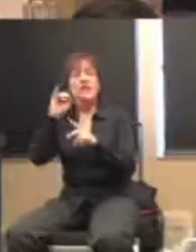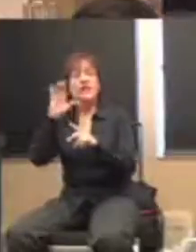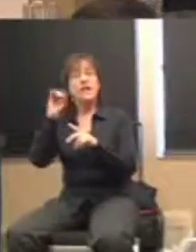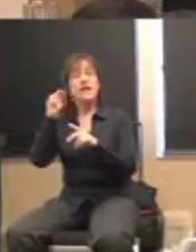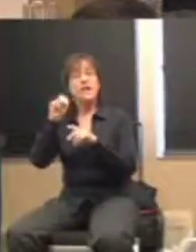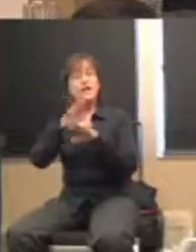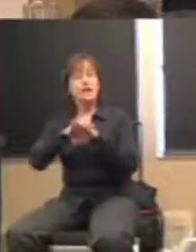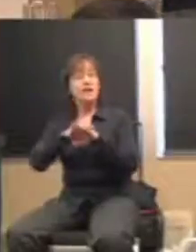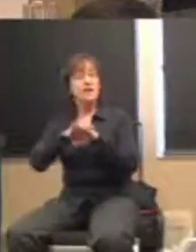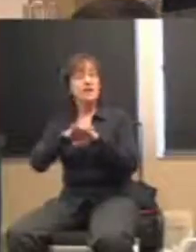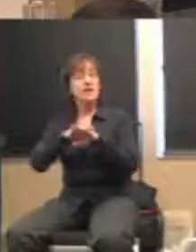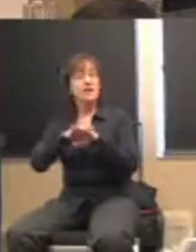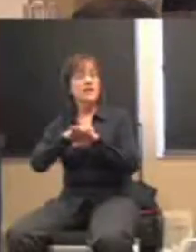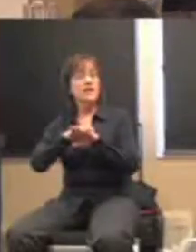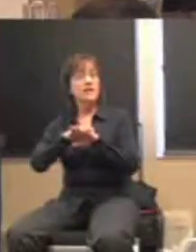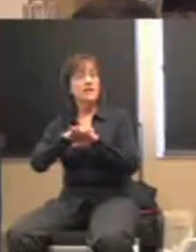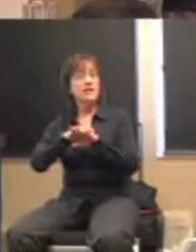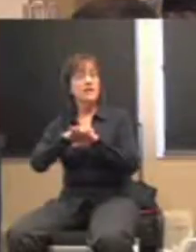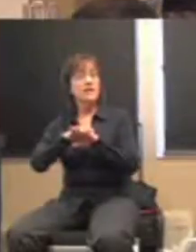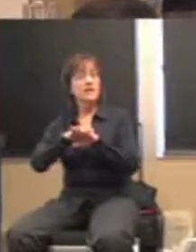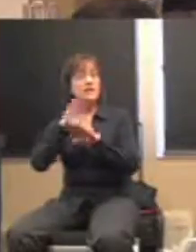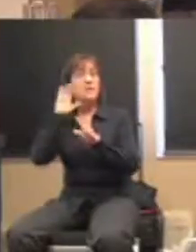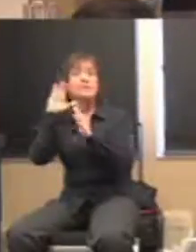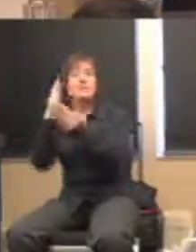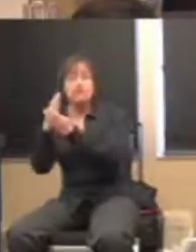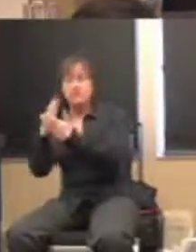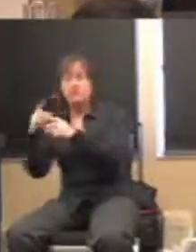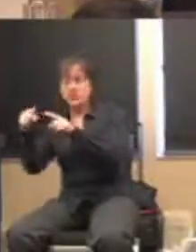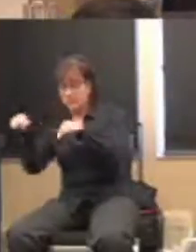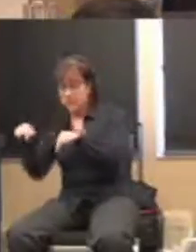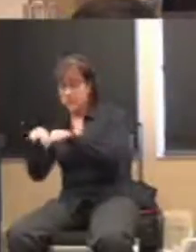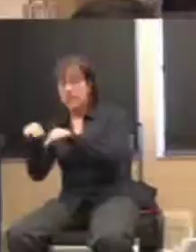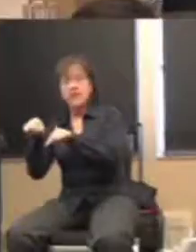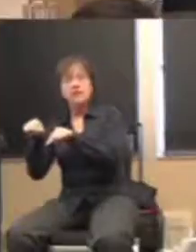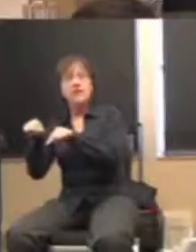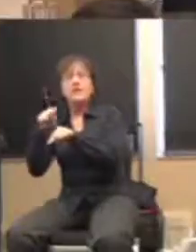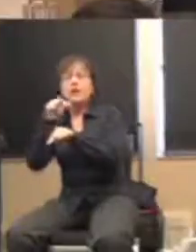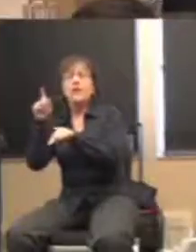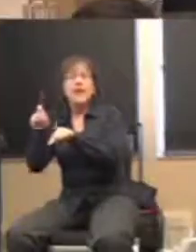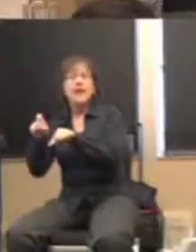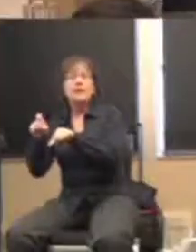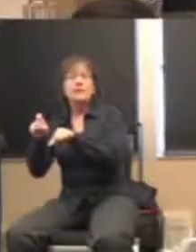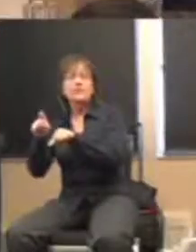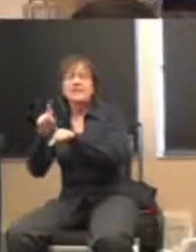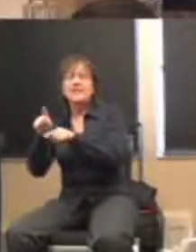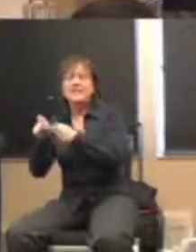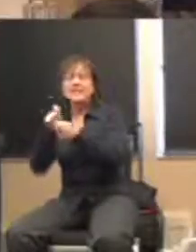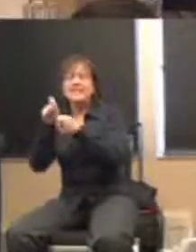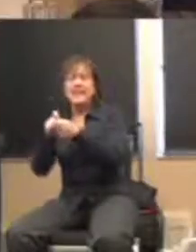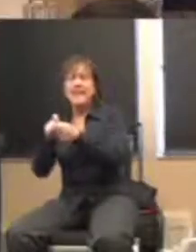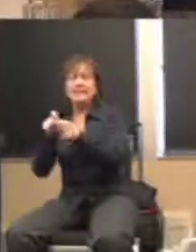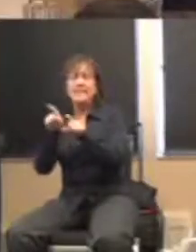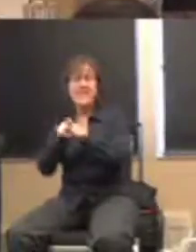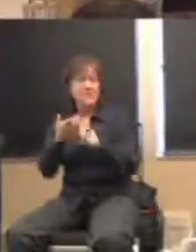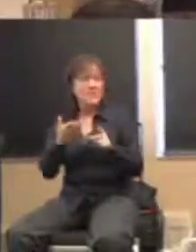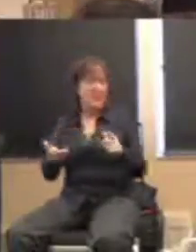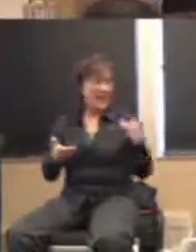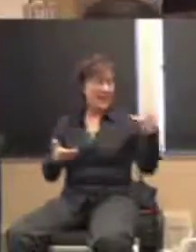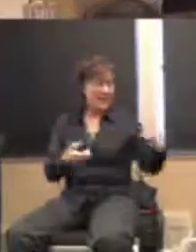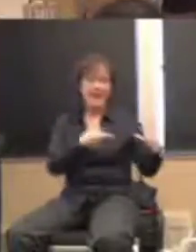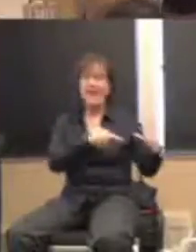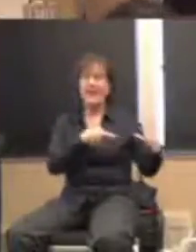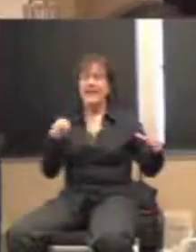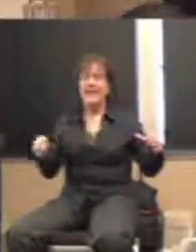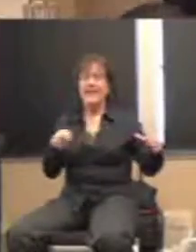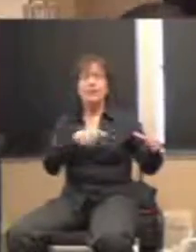your icon, the picture on your icon, doesn't necessarily have to be the item that you have, because we're